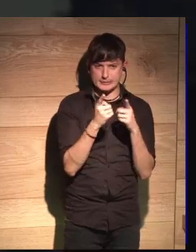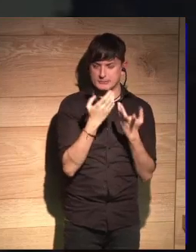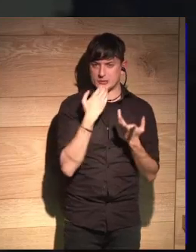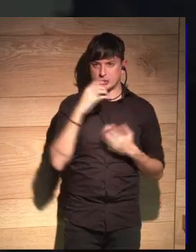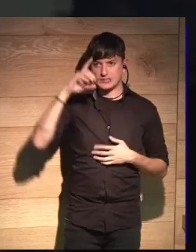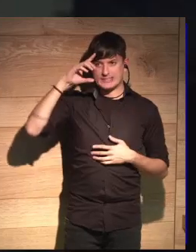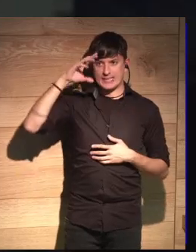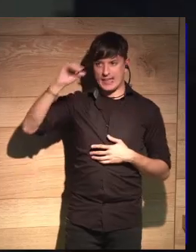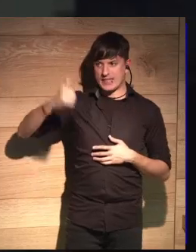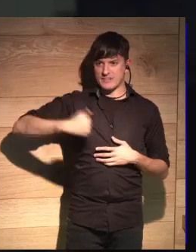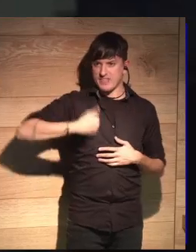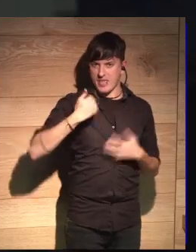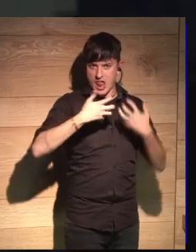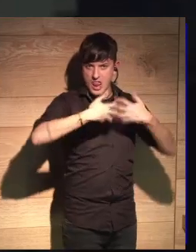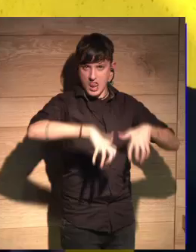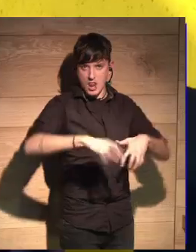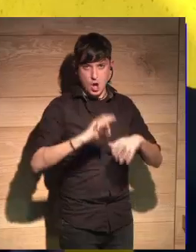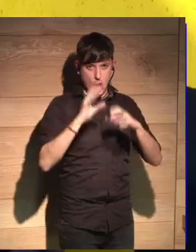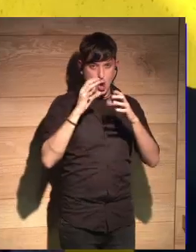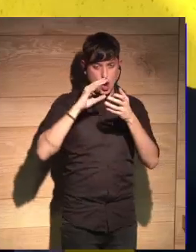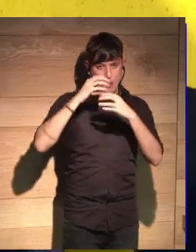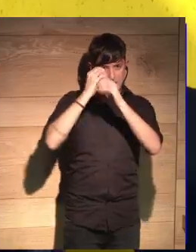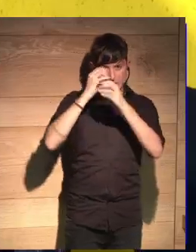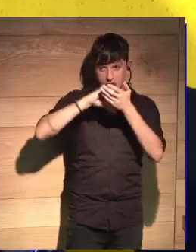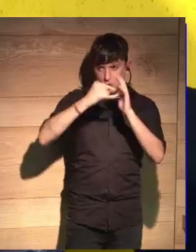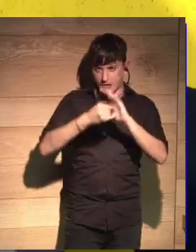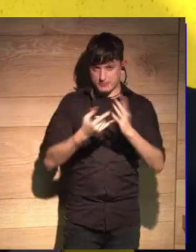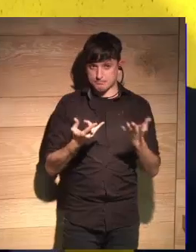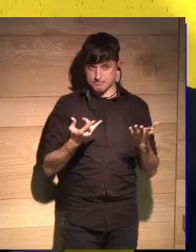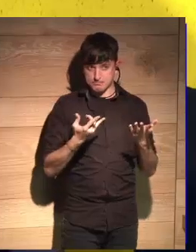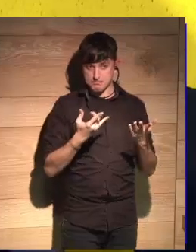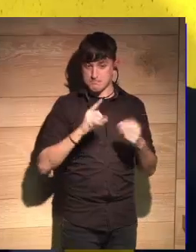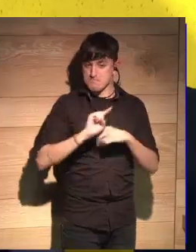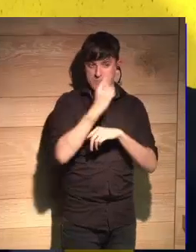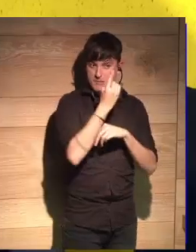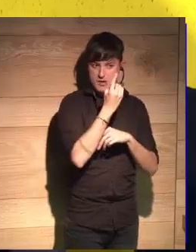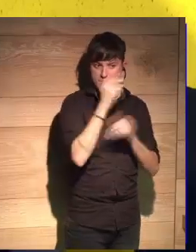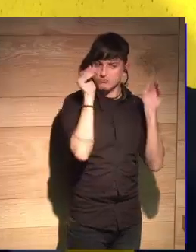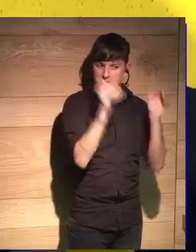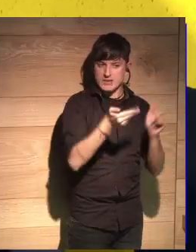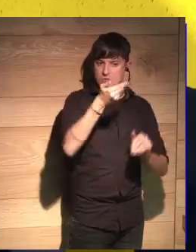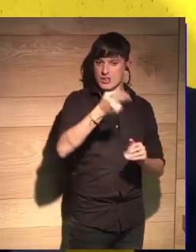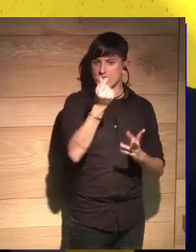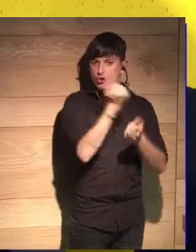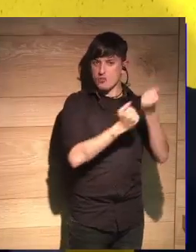and biotechnology. First, we have to get onto a sustainable economy, and we have 30 years to